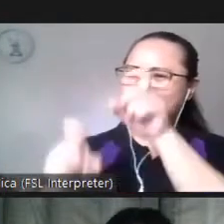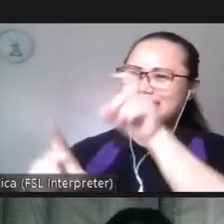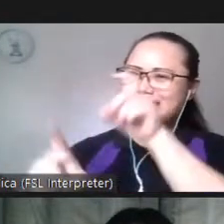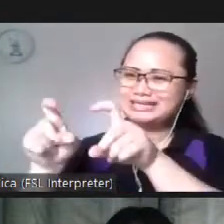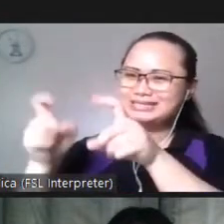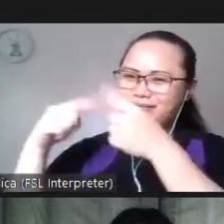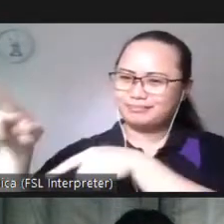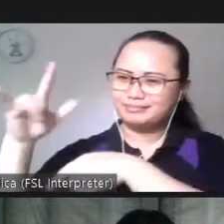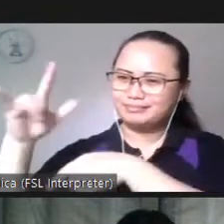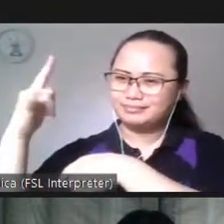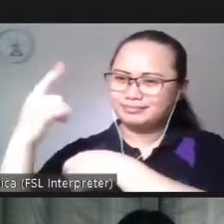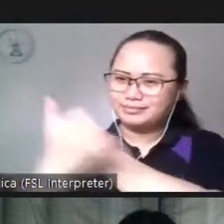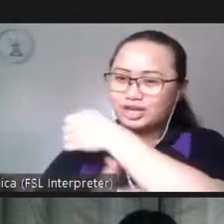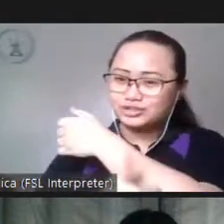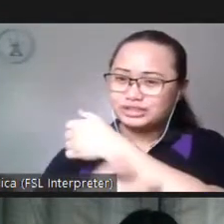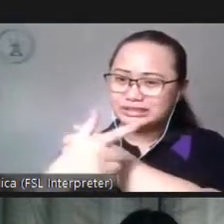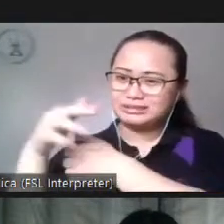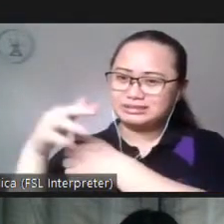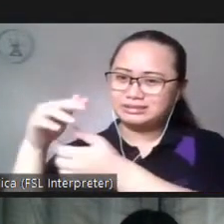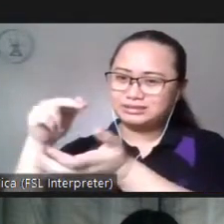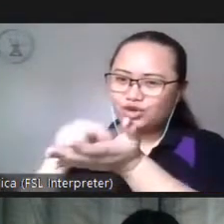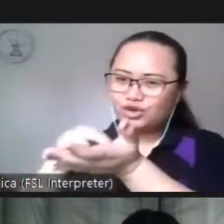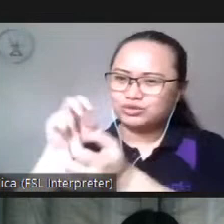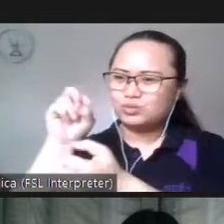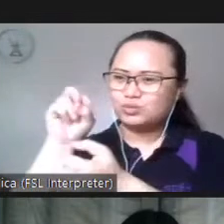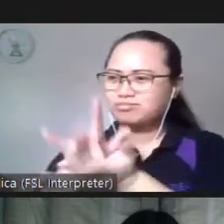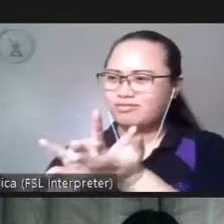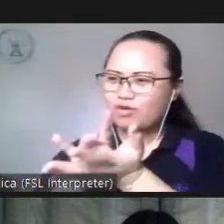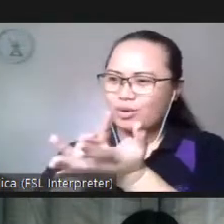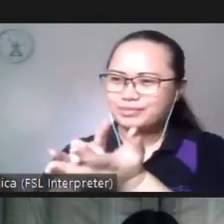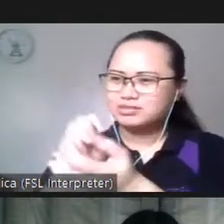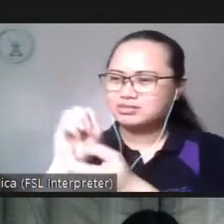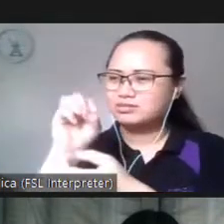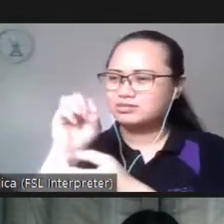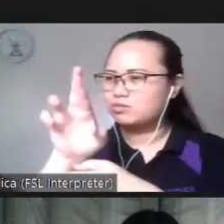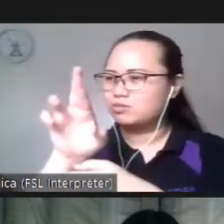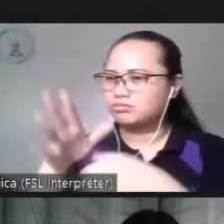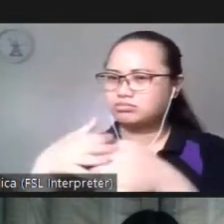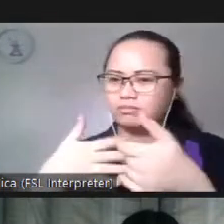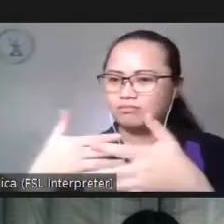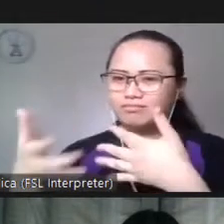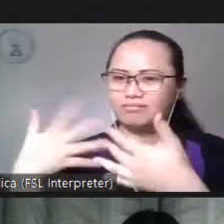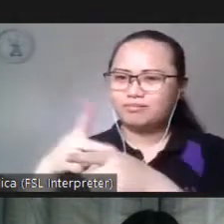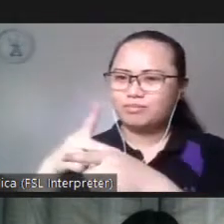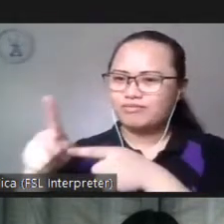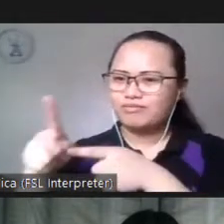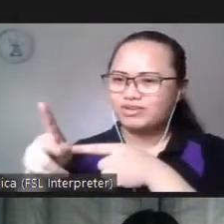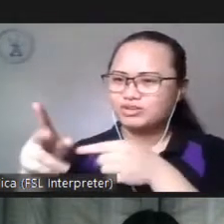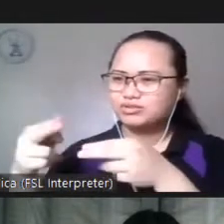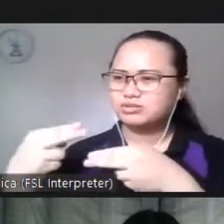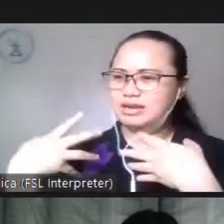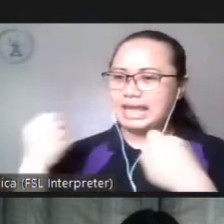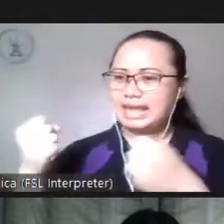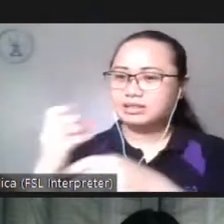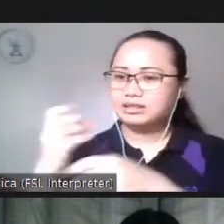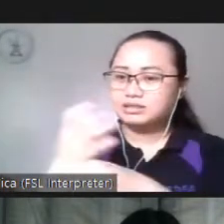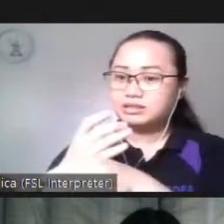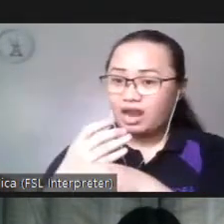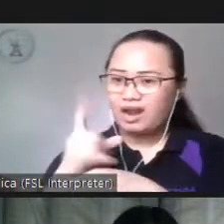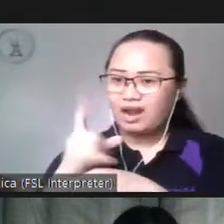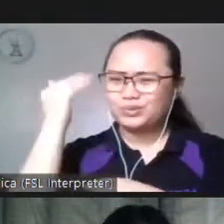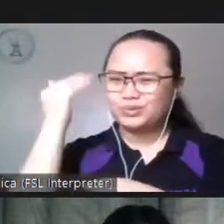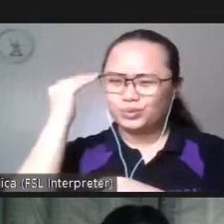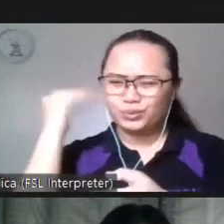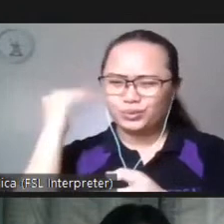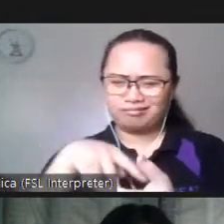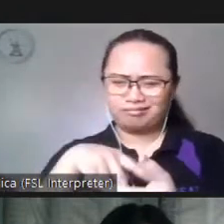a nurse or as a pharmacist or whatever profession in the healthcare profession is in Korean or in